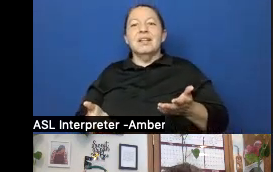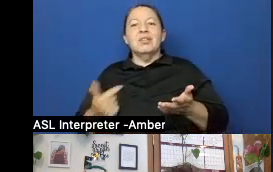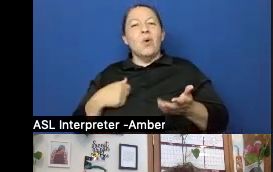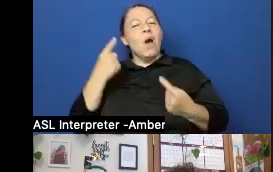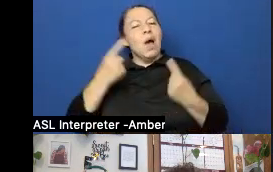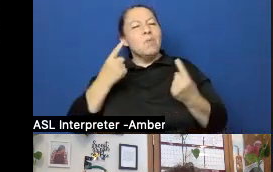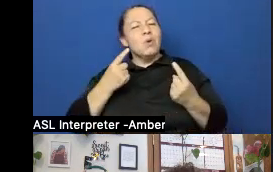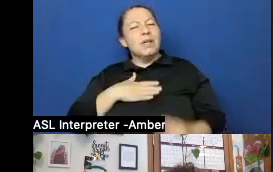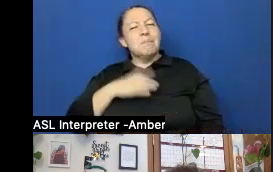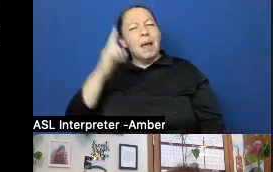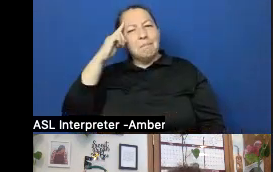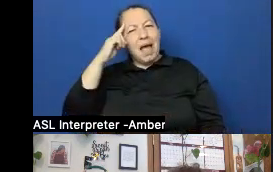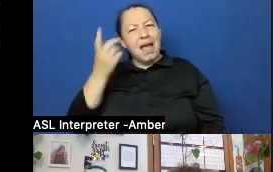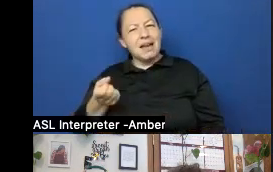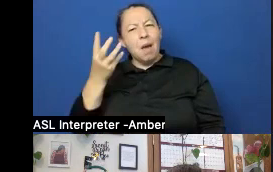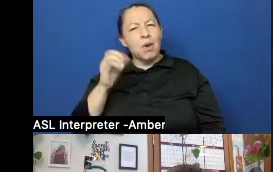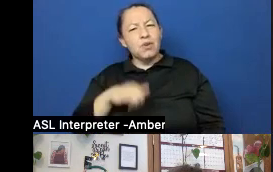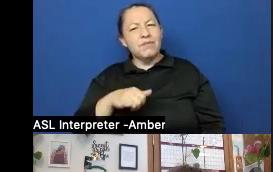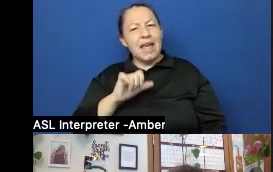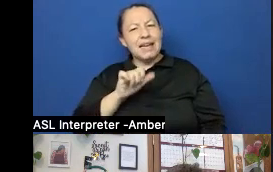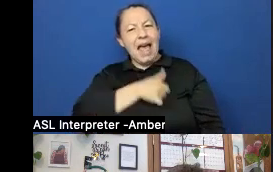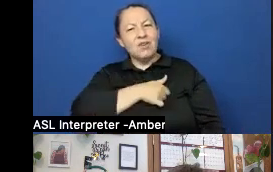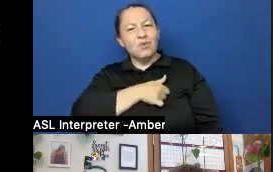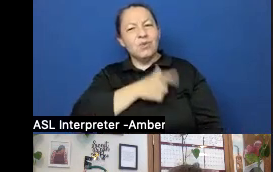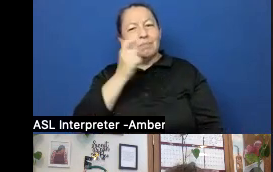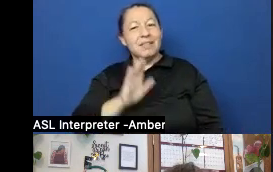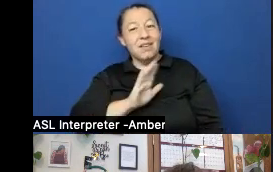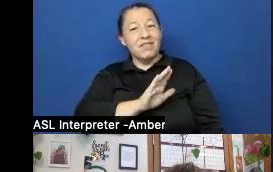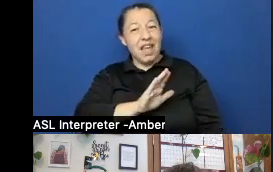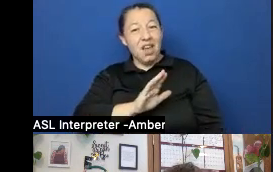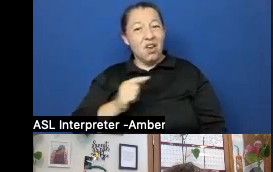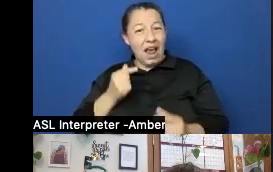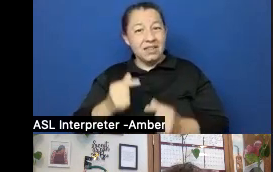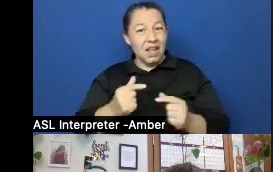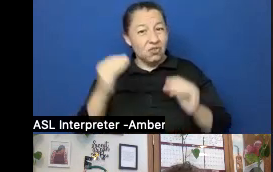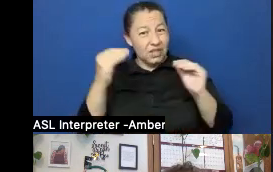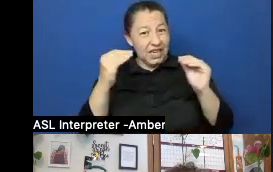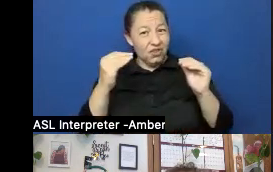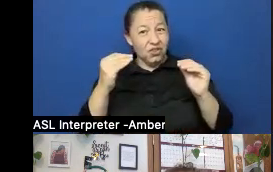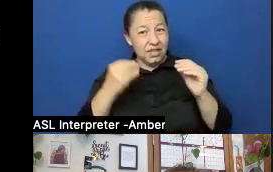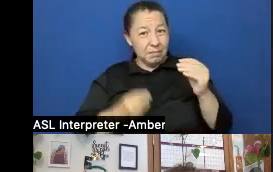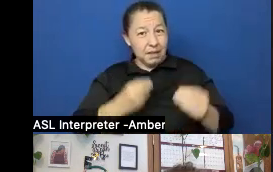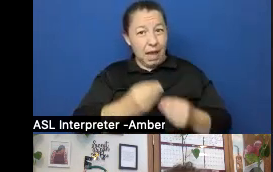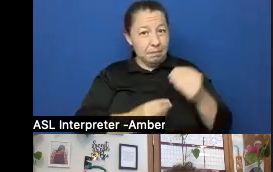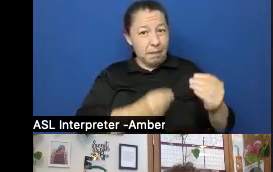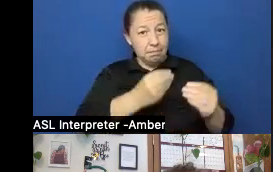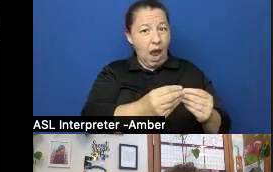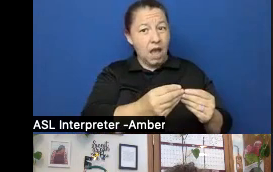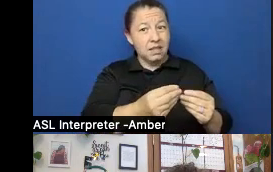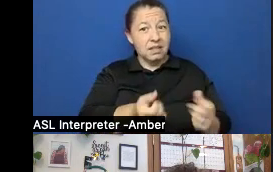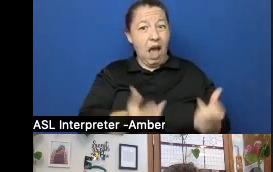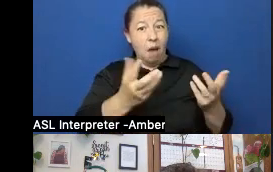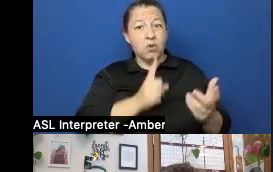my mind, you know, how much of that is that their ancestral teachings that have been passed forward to them in their community, or how much of